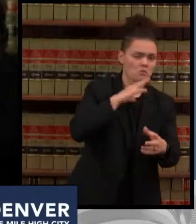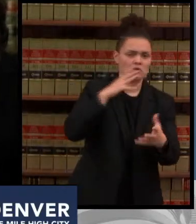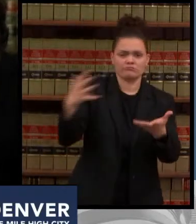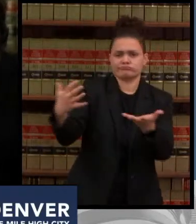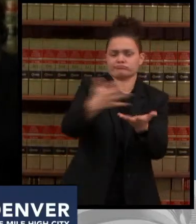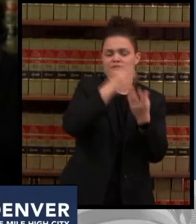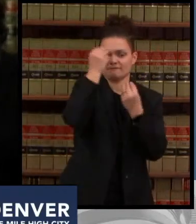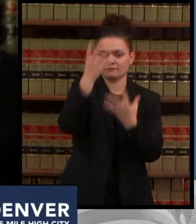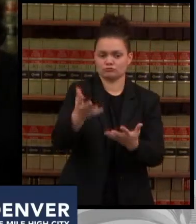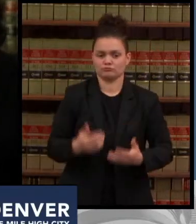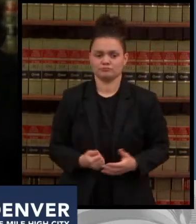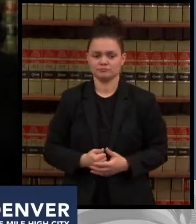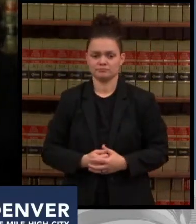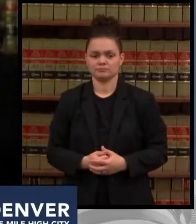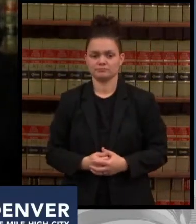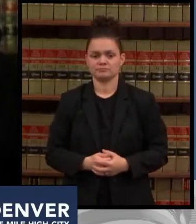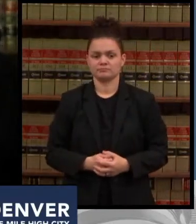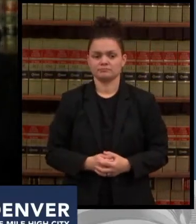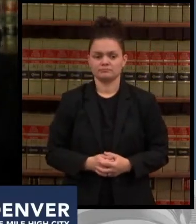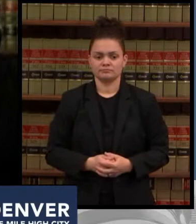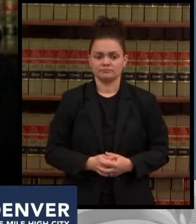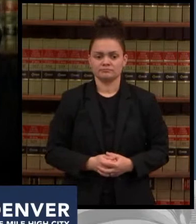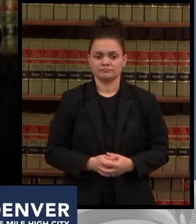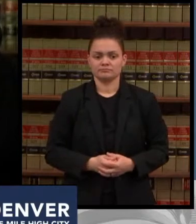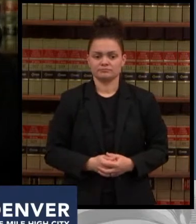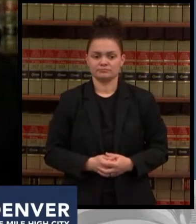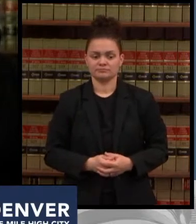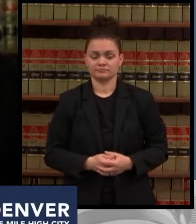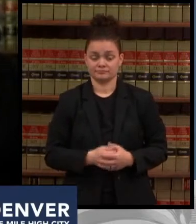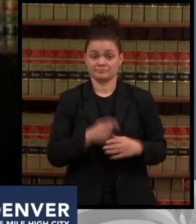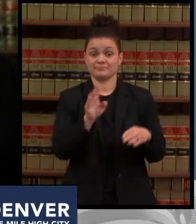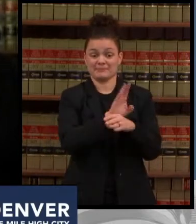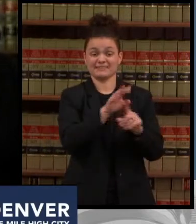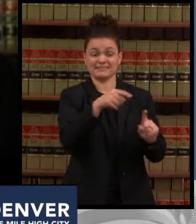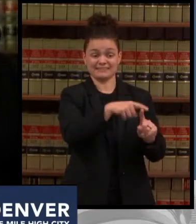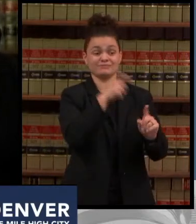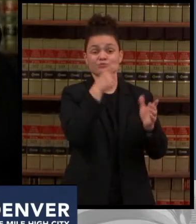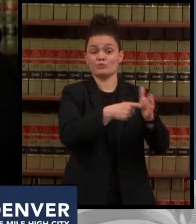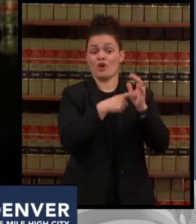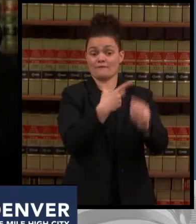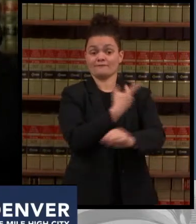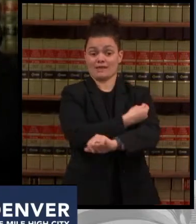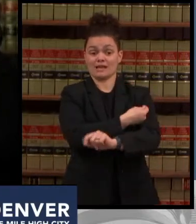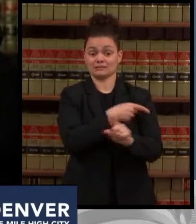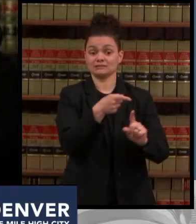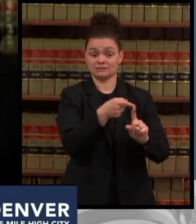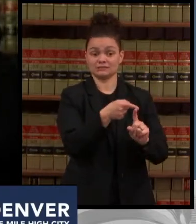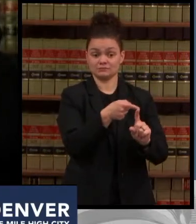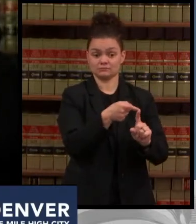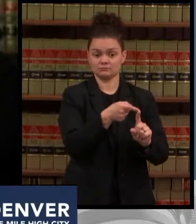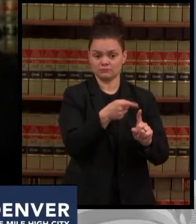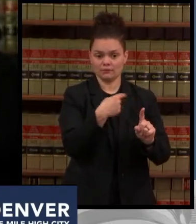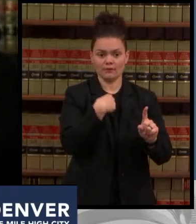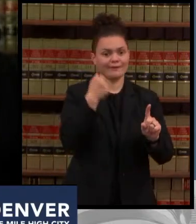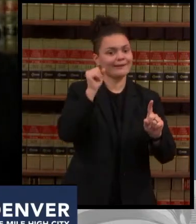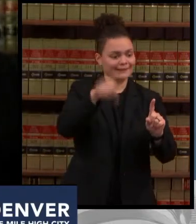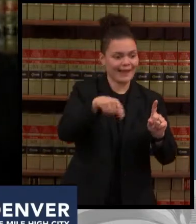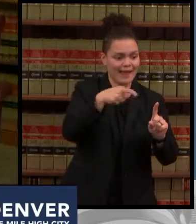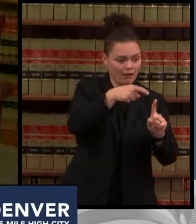passport system in place? We'll be able to share that information. So we'll be watching this closely. We'll be monitoring this closely over the next 45